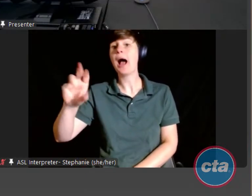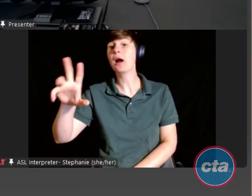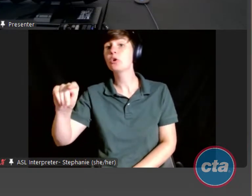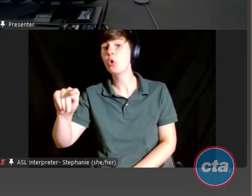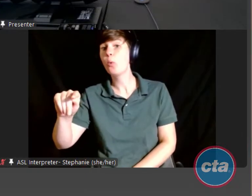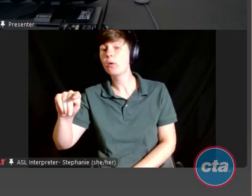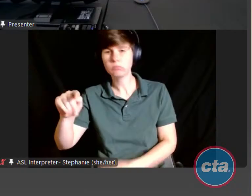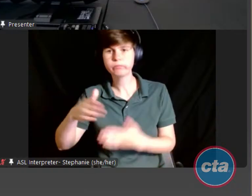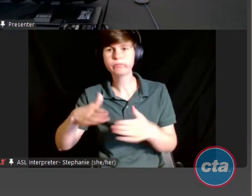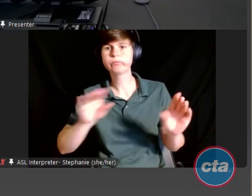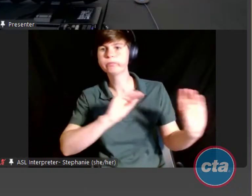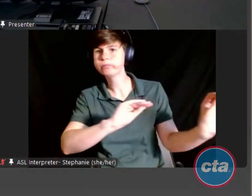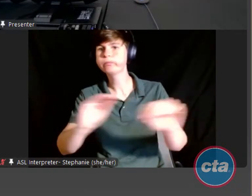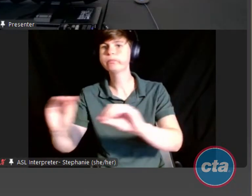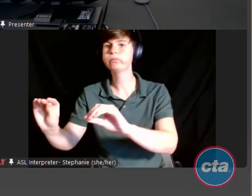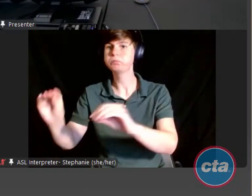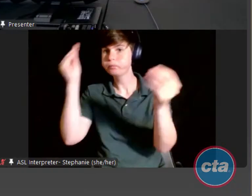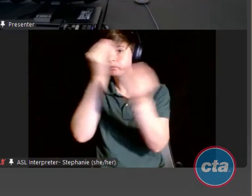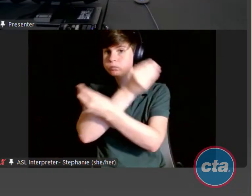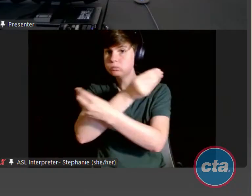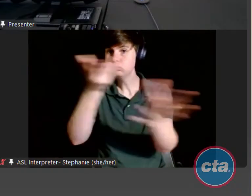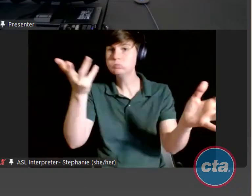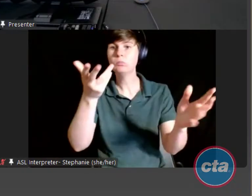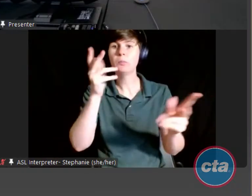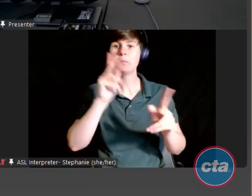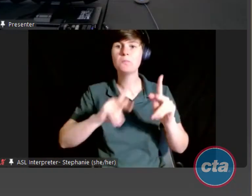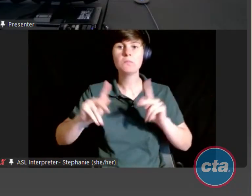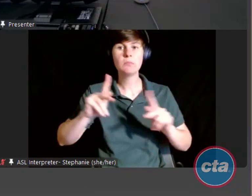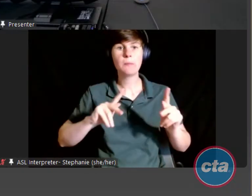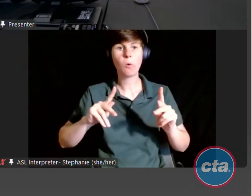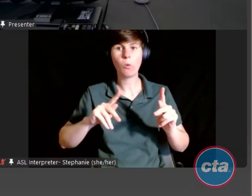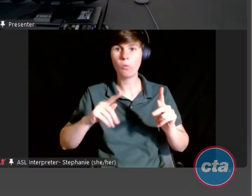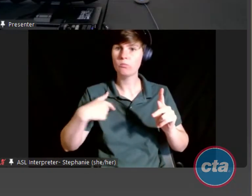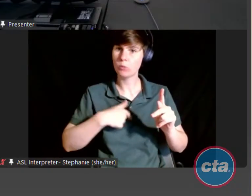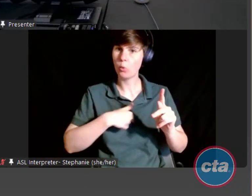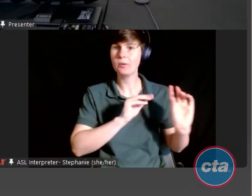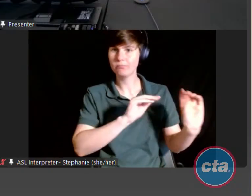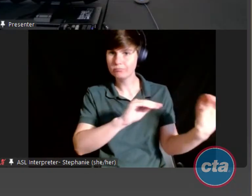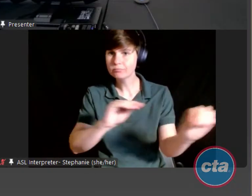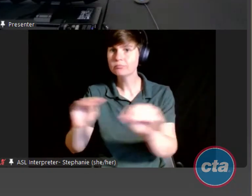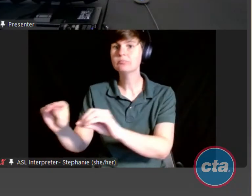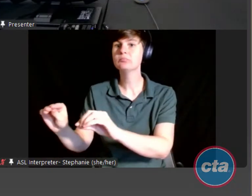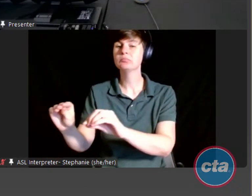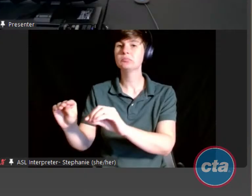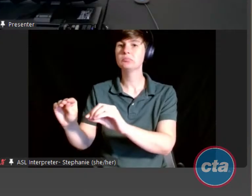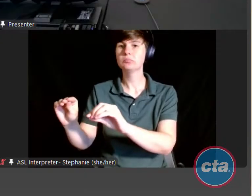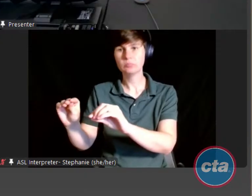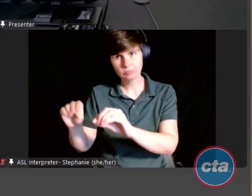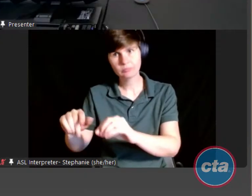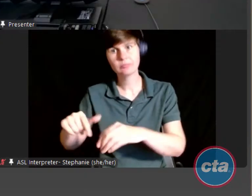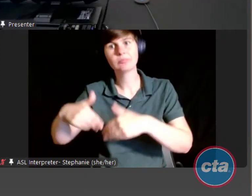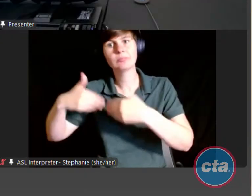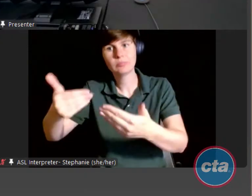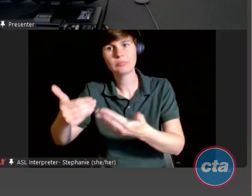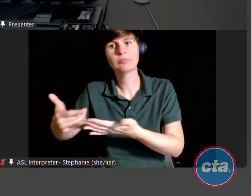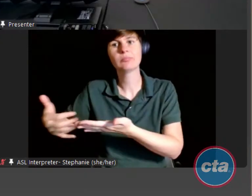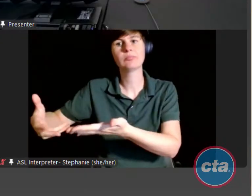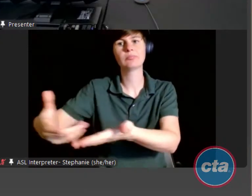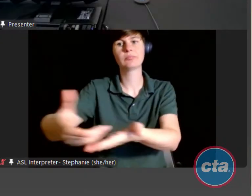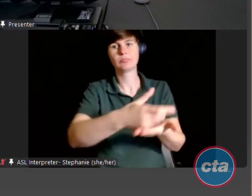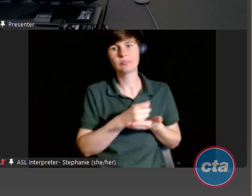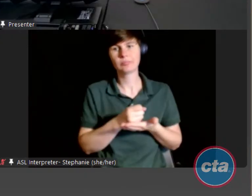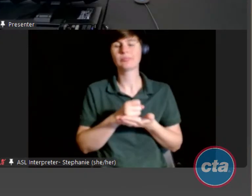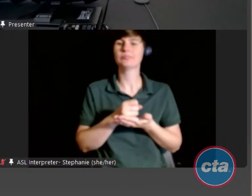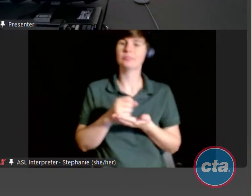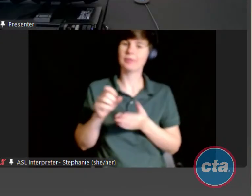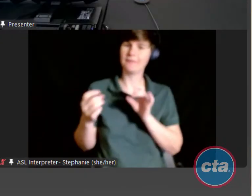making people aware that they're being put out in the field, and then obtaining input from users in 2026